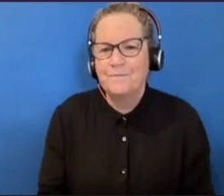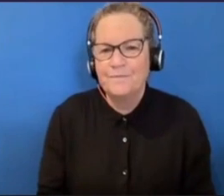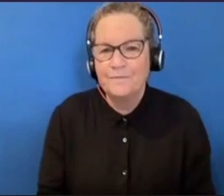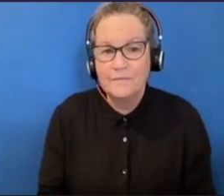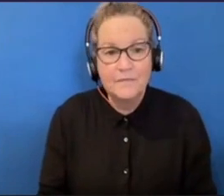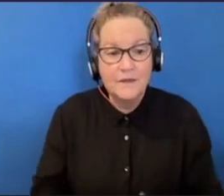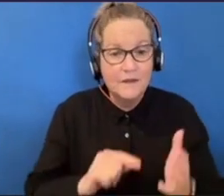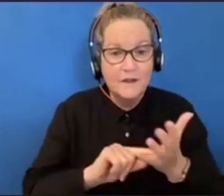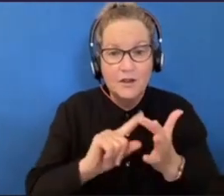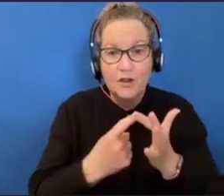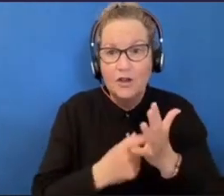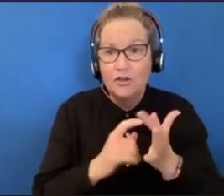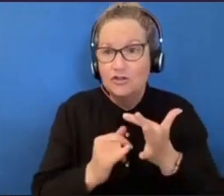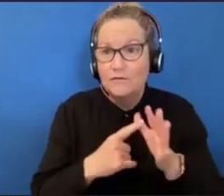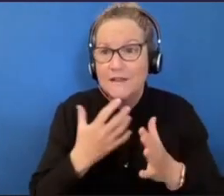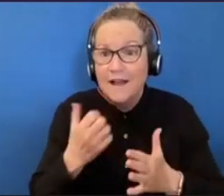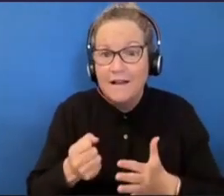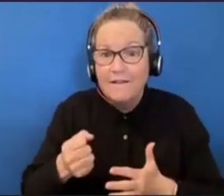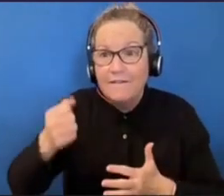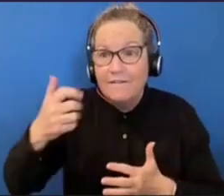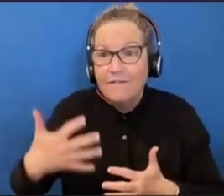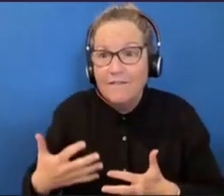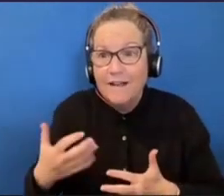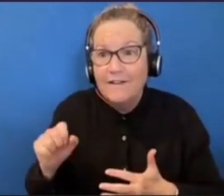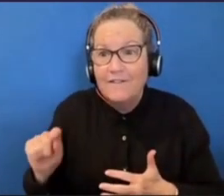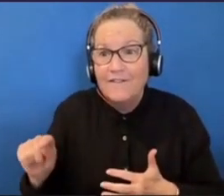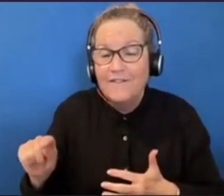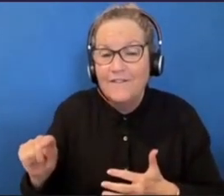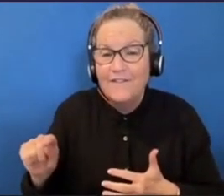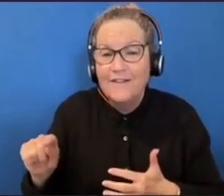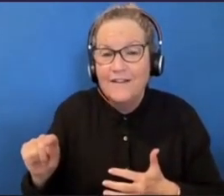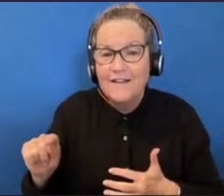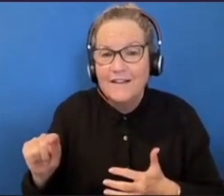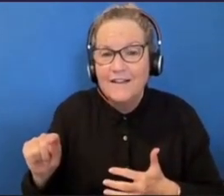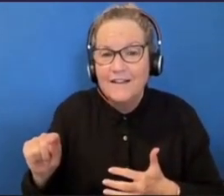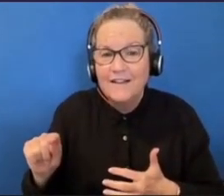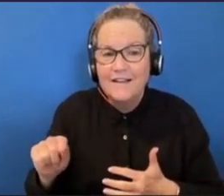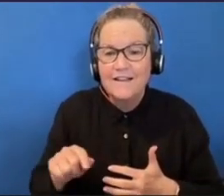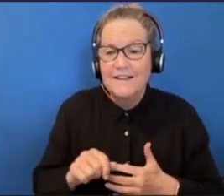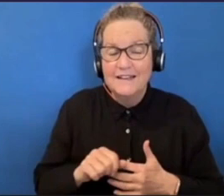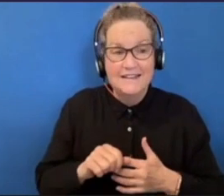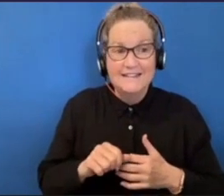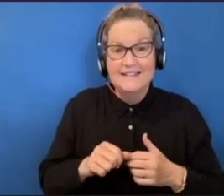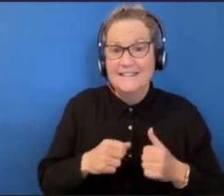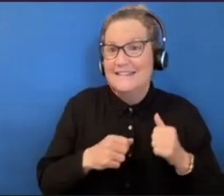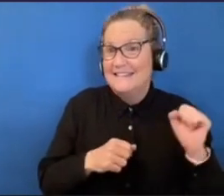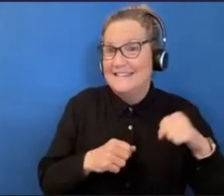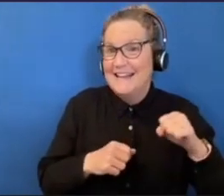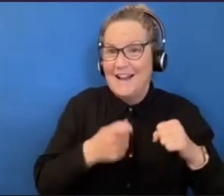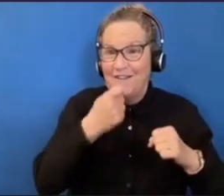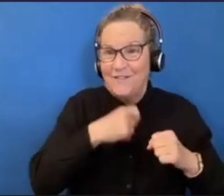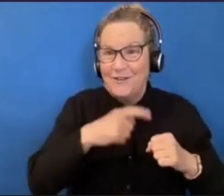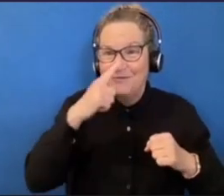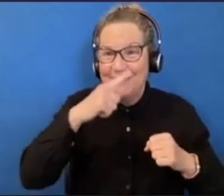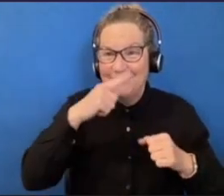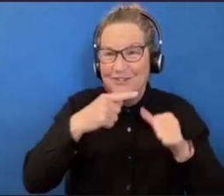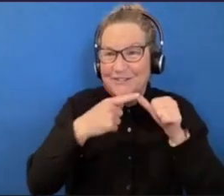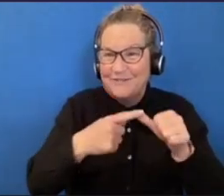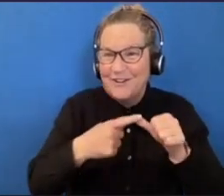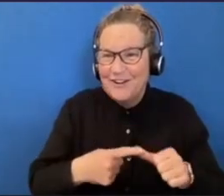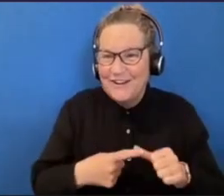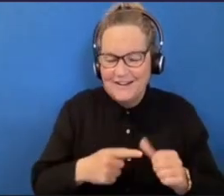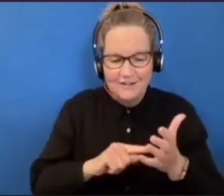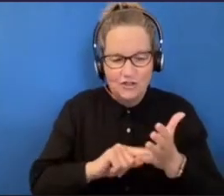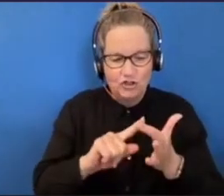see anything coming through there that you can share with me. We have, Janet. A few people have responded. So Emily says,